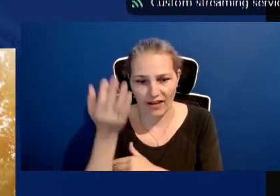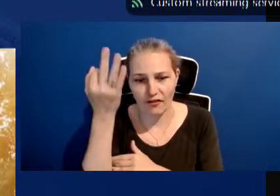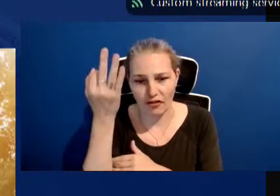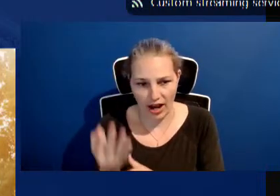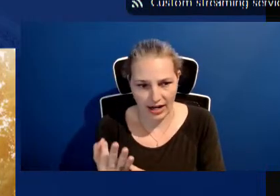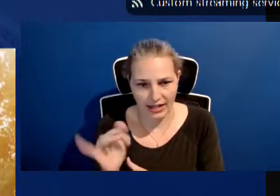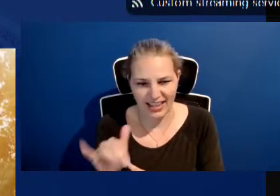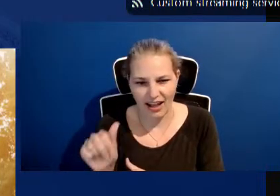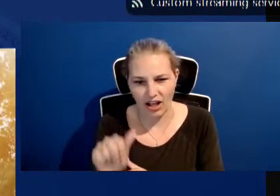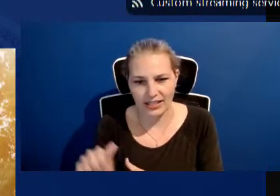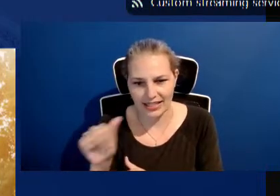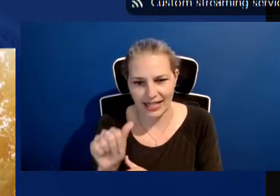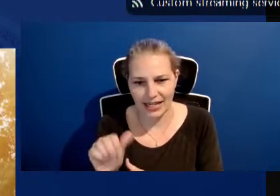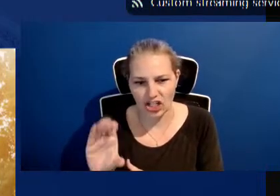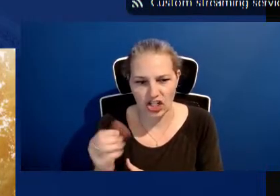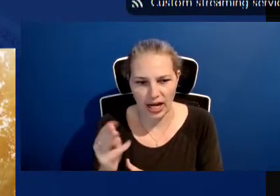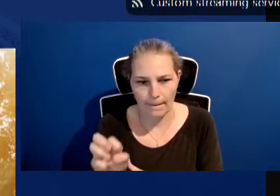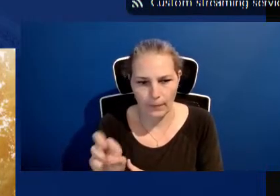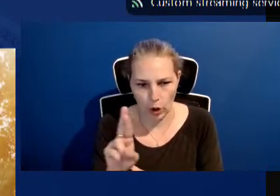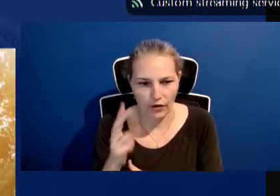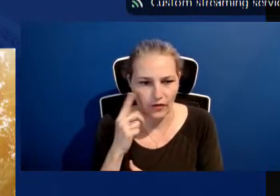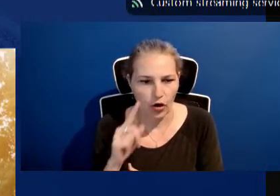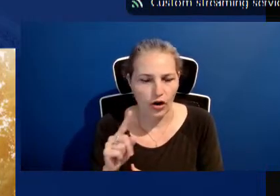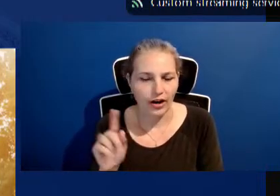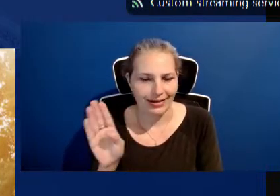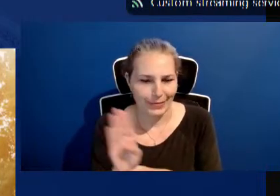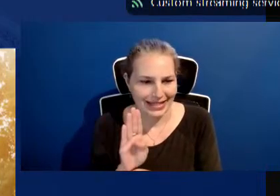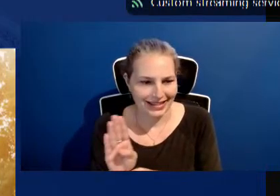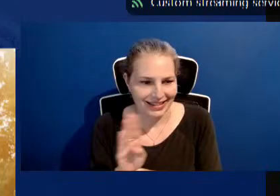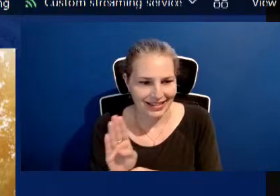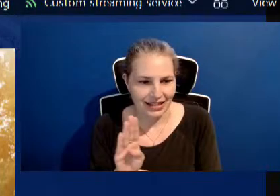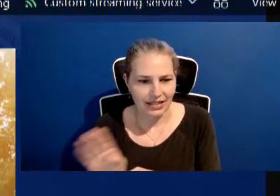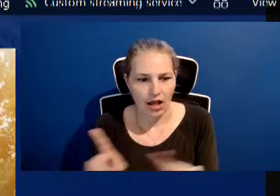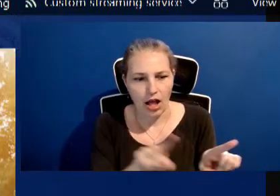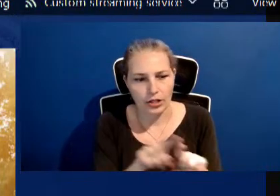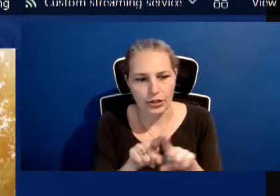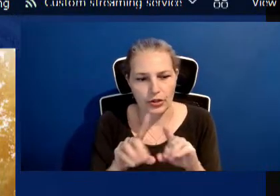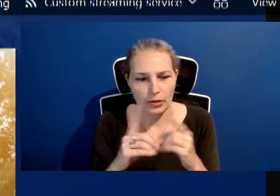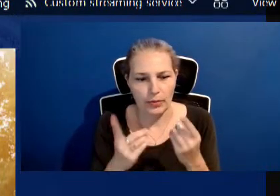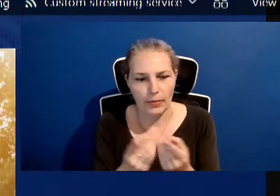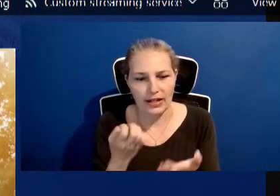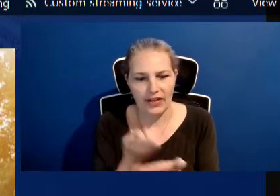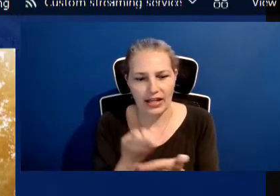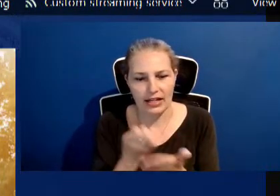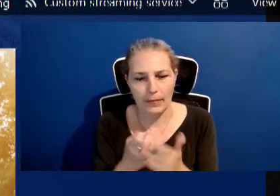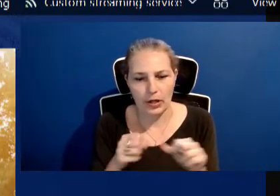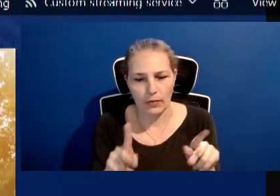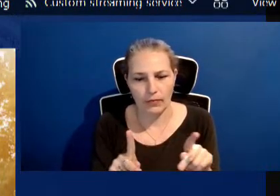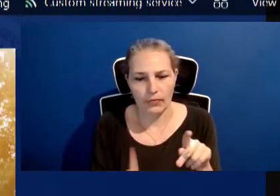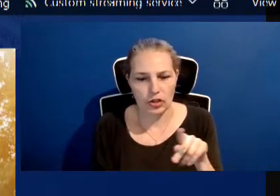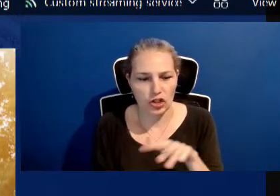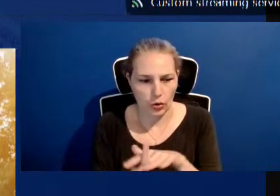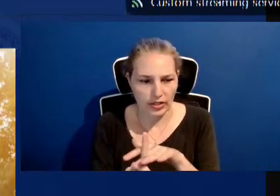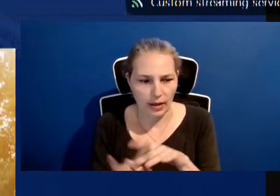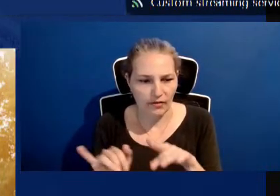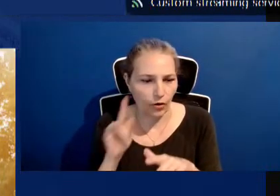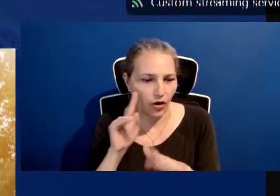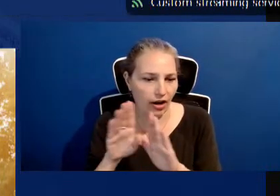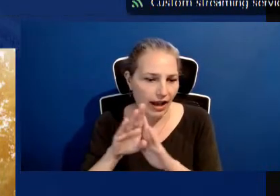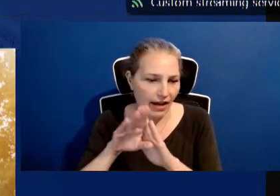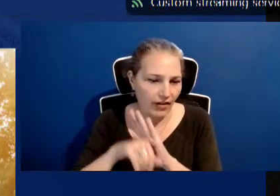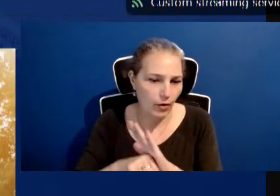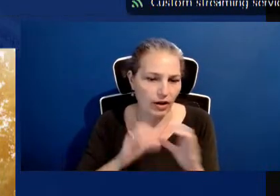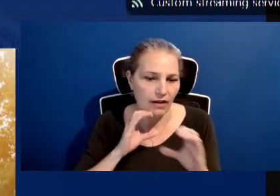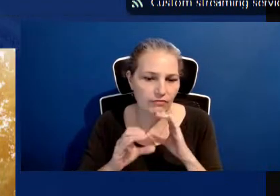Economic Opportunity will be there every week as well. For a 30-minute conversation. Is actually called chat coffee